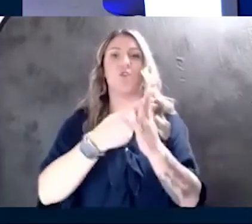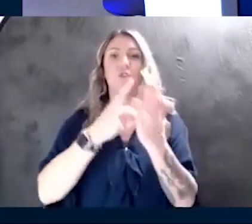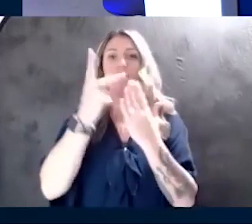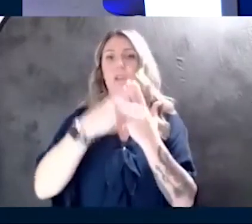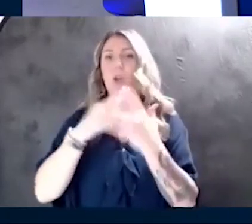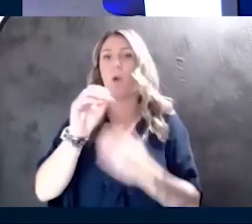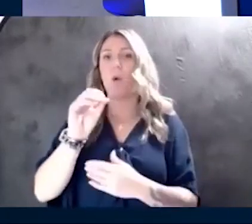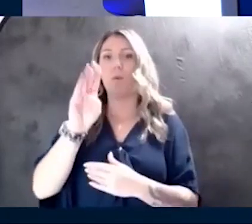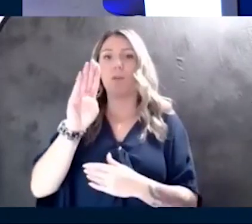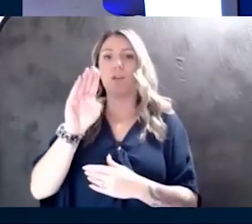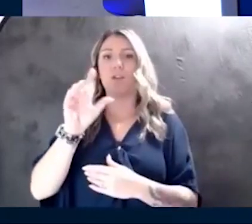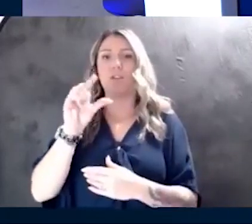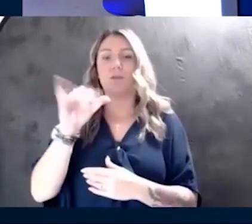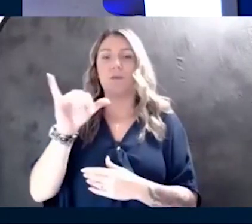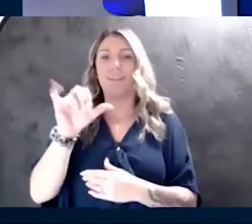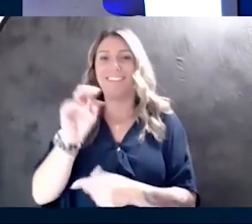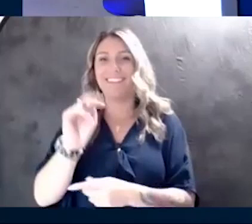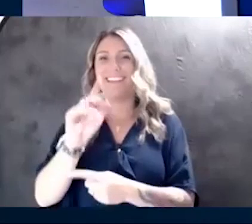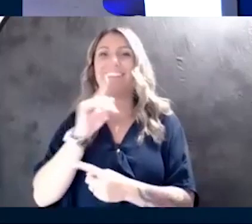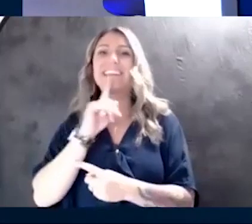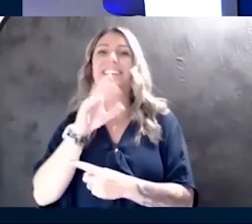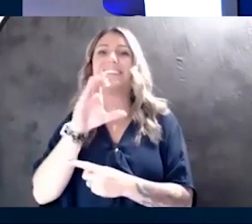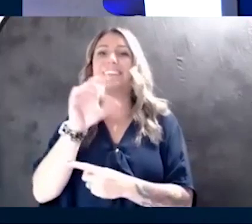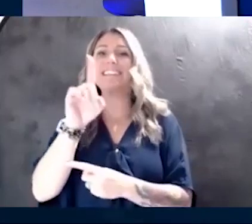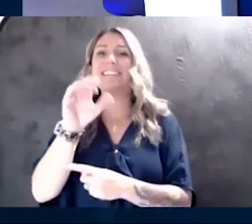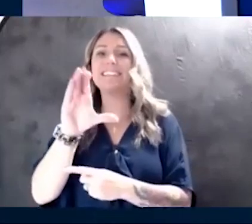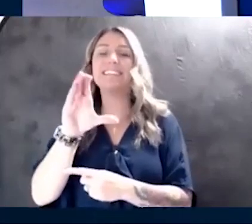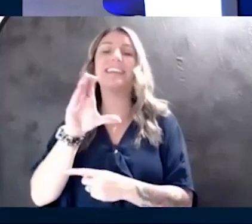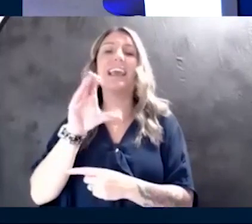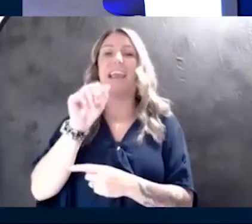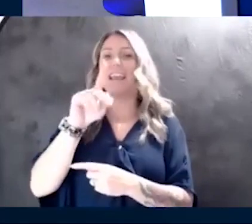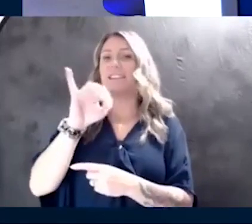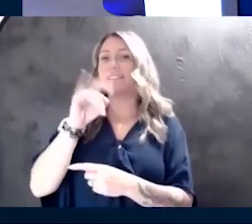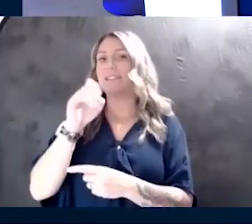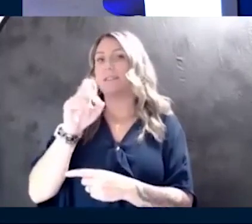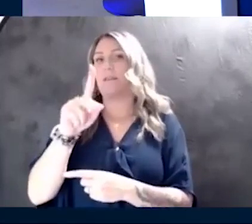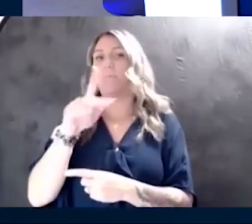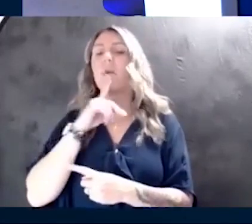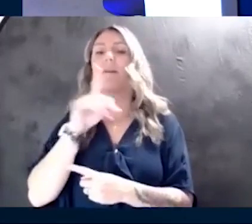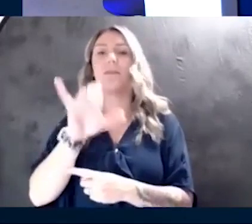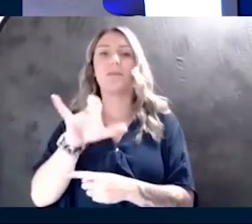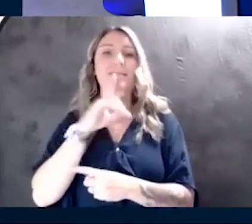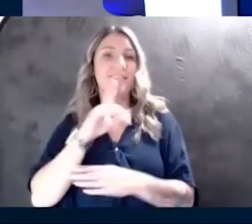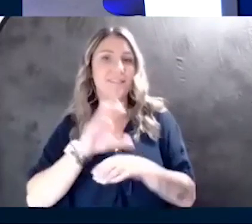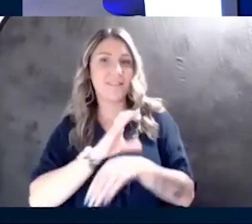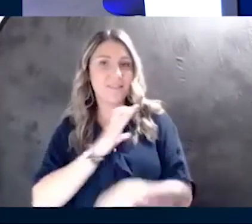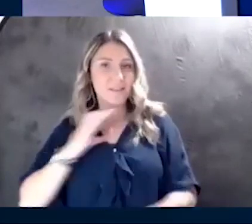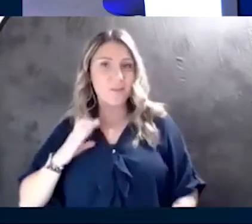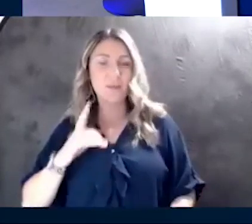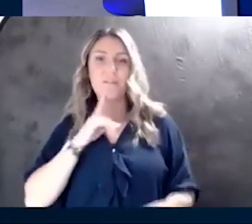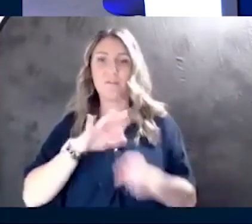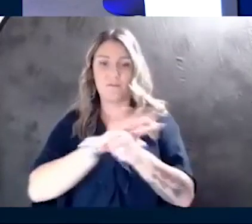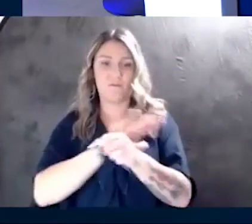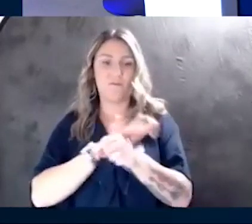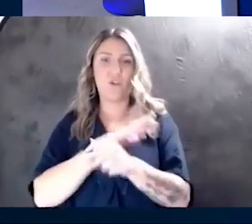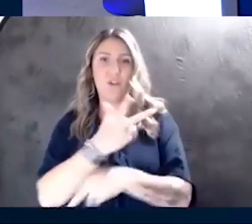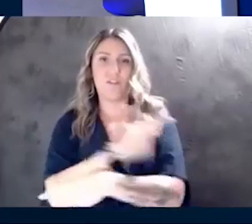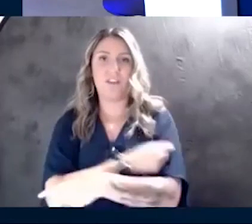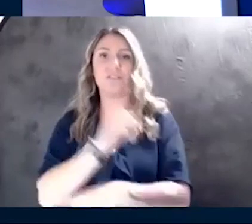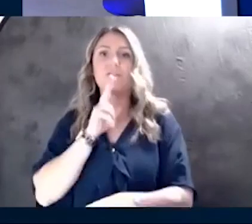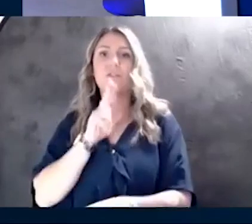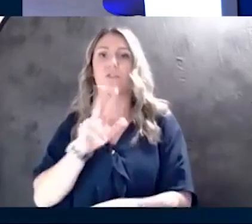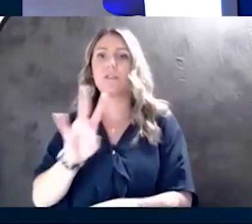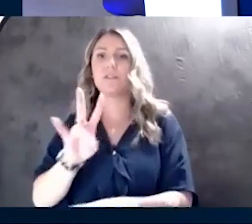on the CDC ACIP committee. But Ashley says, I'm fully vaccinated 37-year-old woman who is 26 weeks